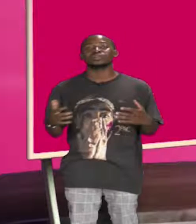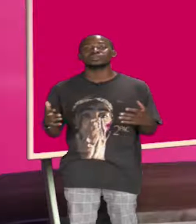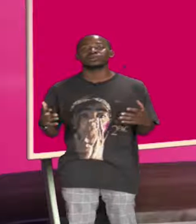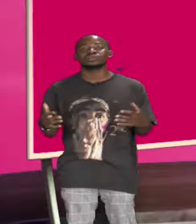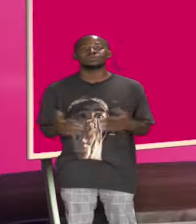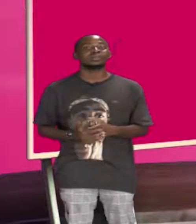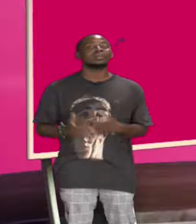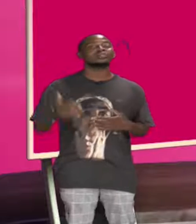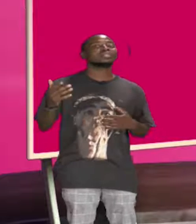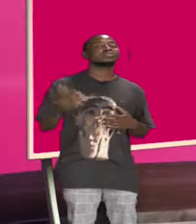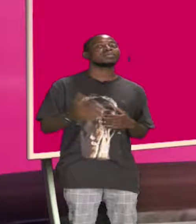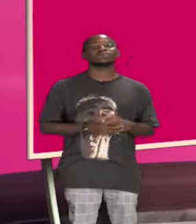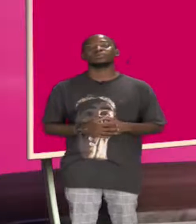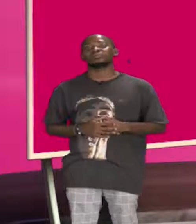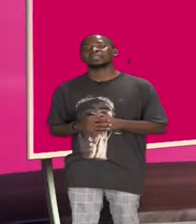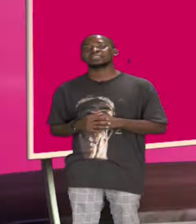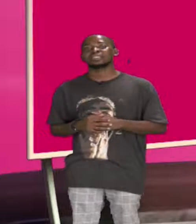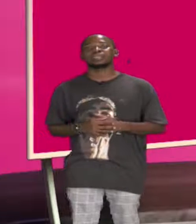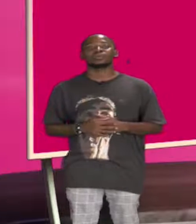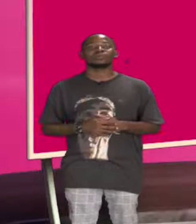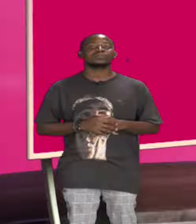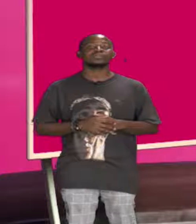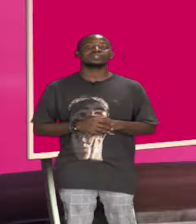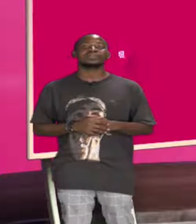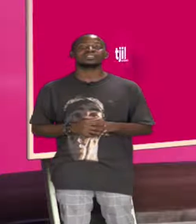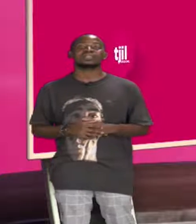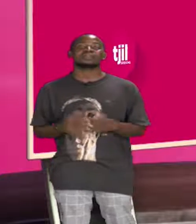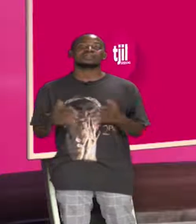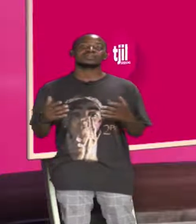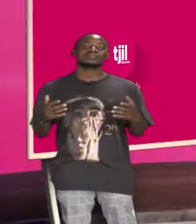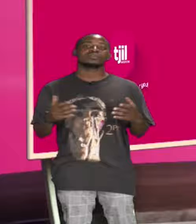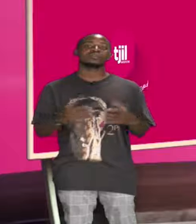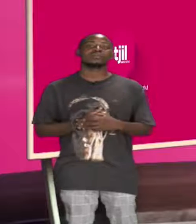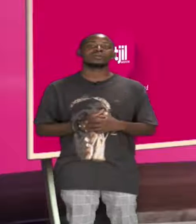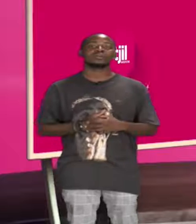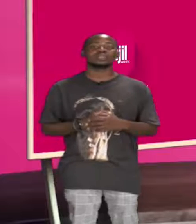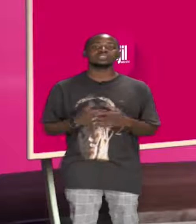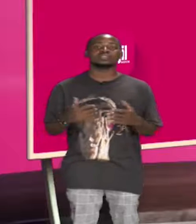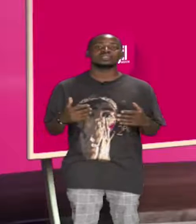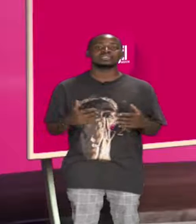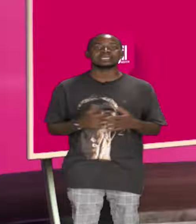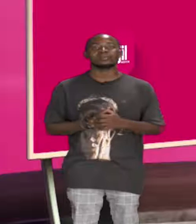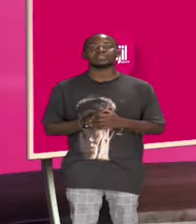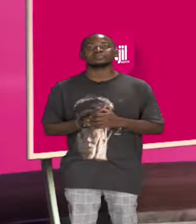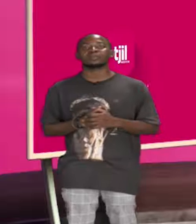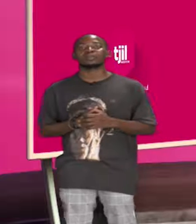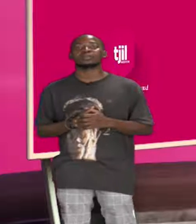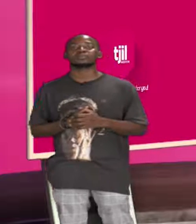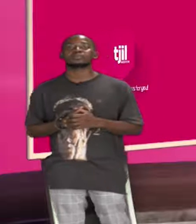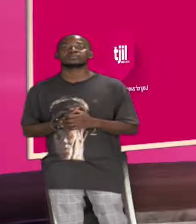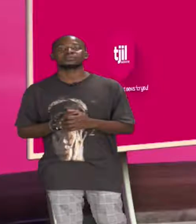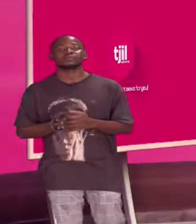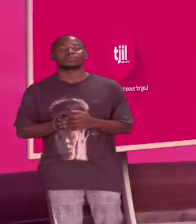sure where to go to, please make sure you make a 10 at one of those events. So from me, Michael, until next time, it's